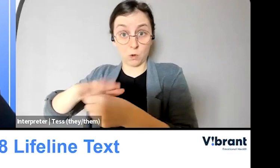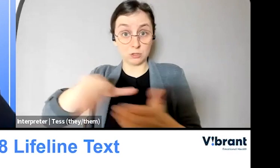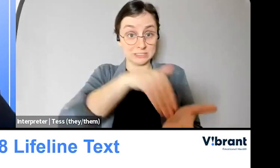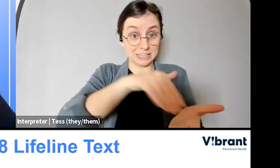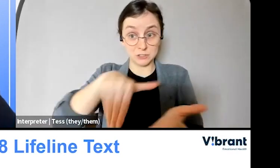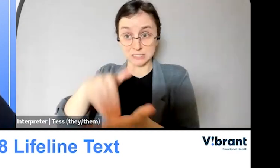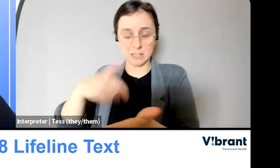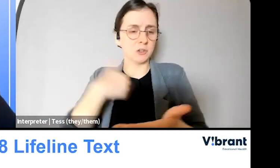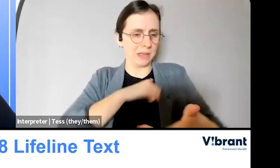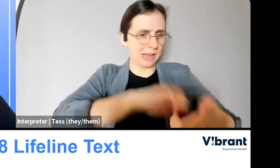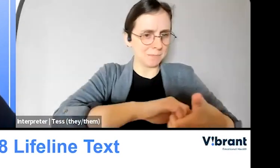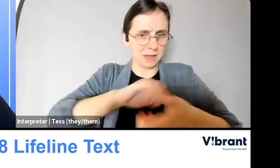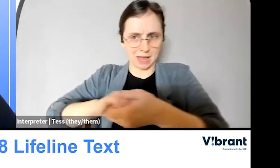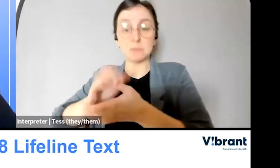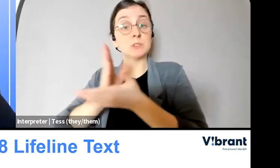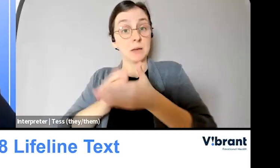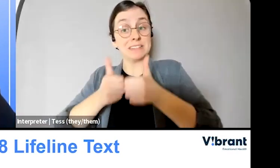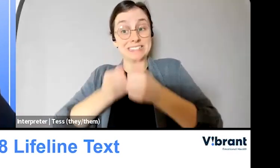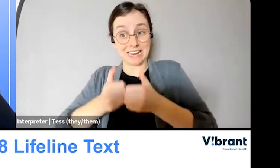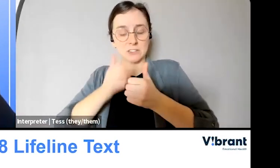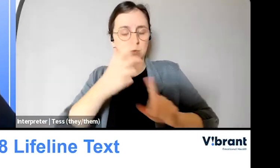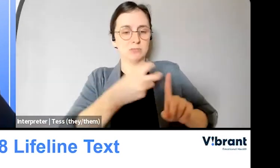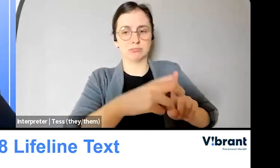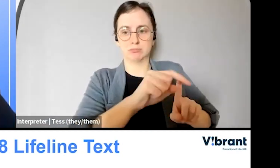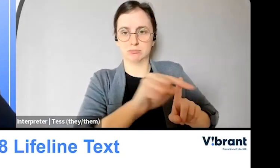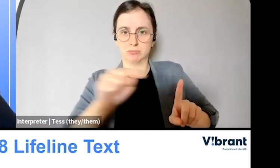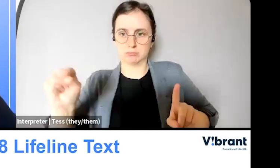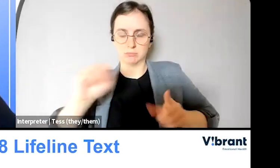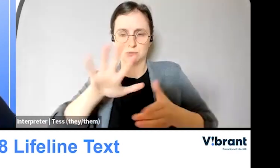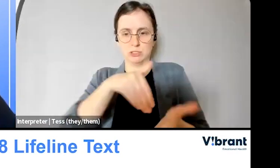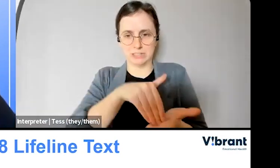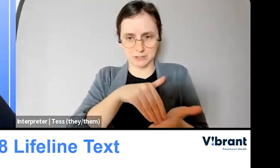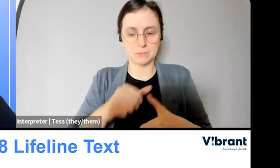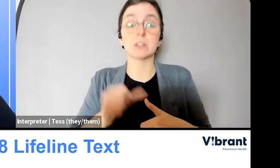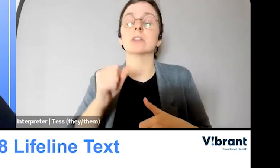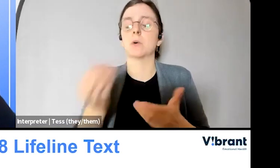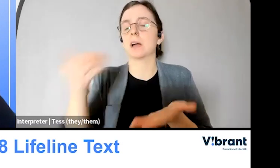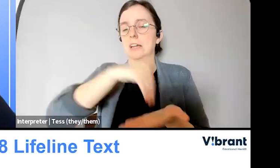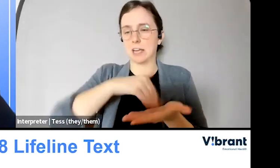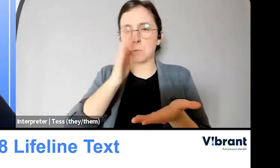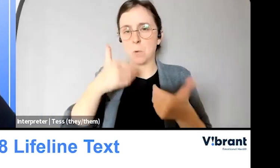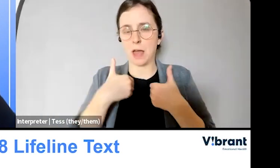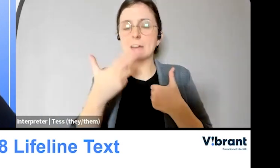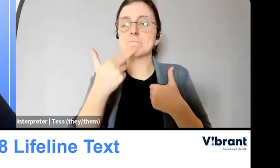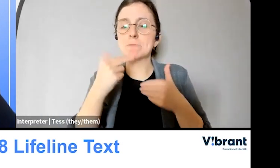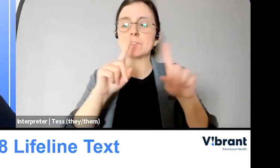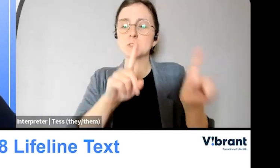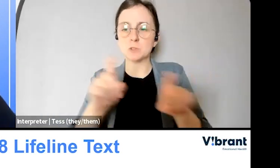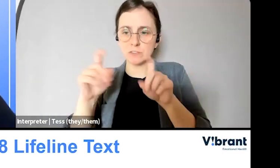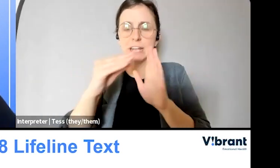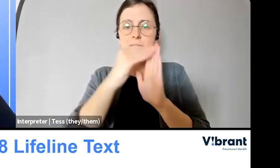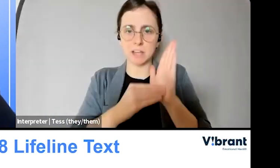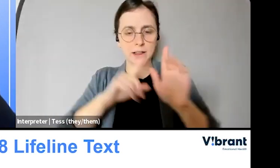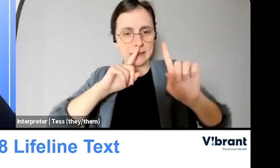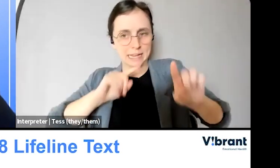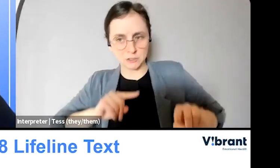But again, you complete a short survey, and then the crisis counselor is able to have more information. The texter